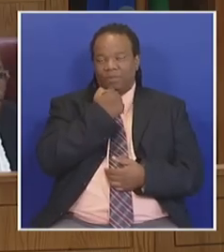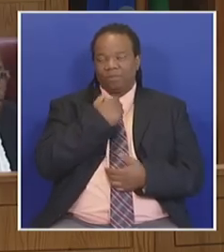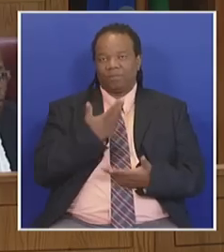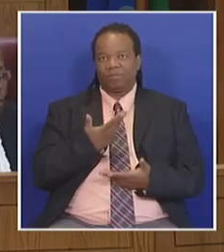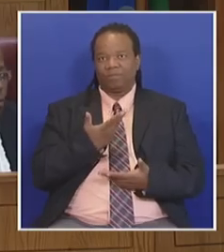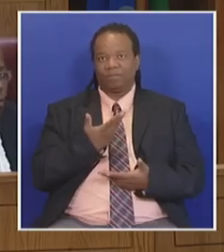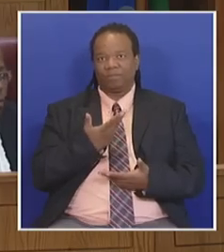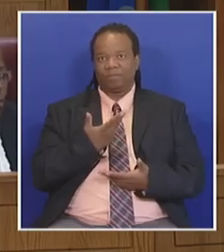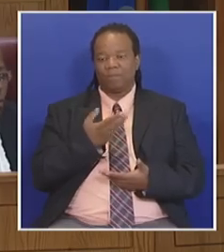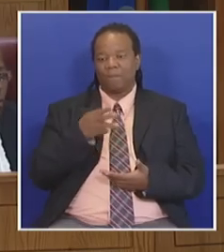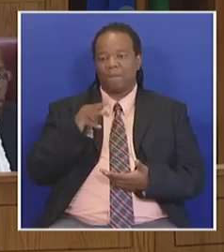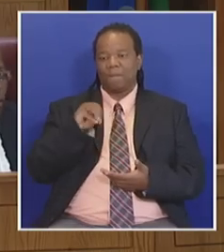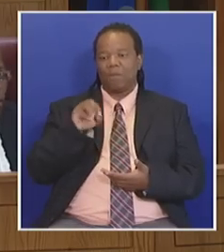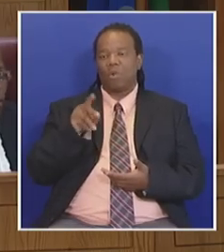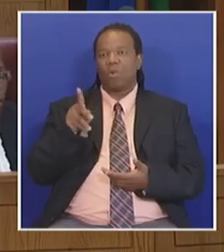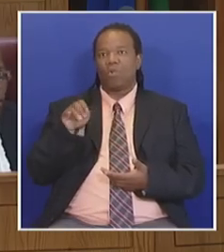Honorable Mokwili,